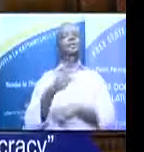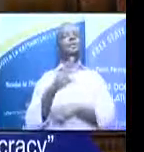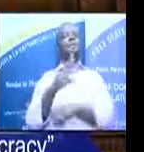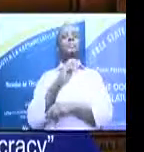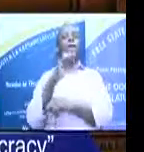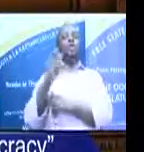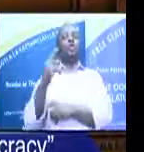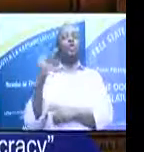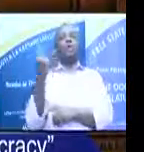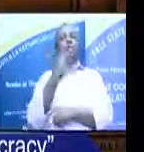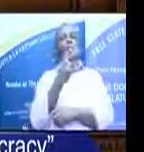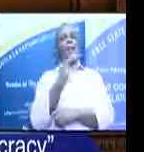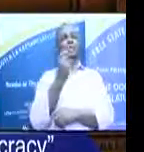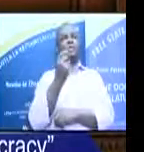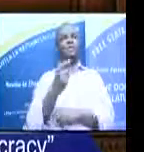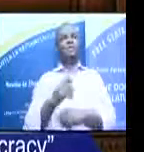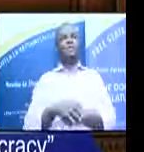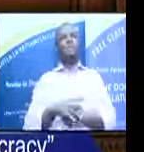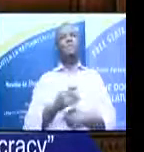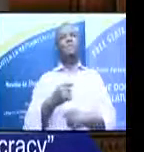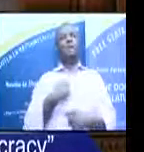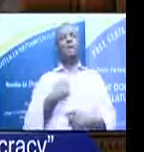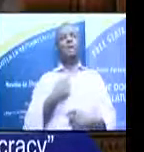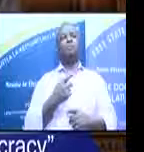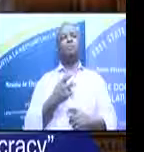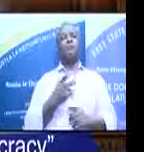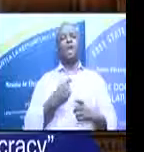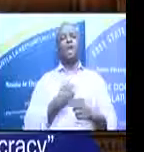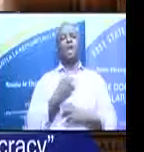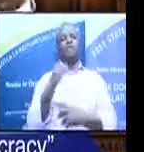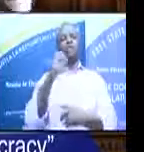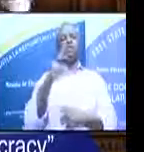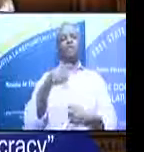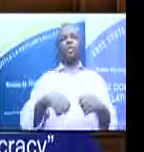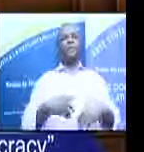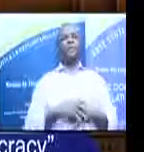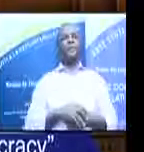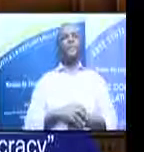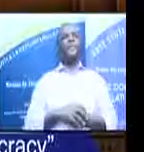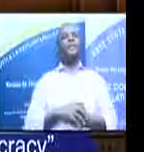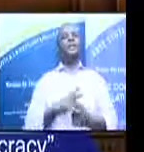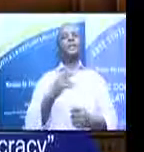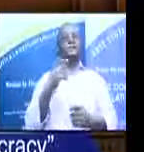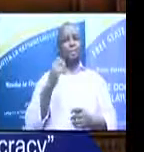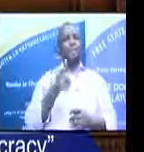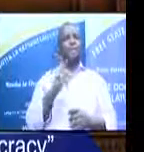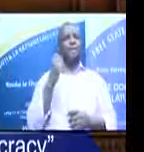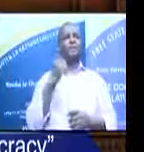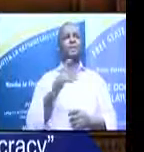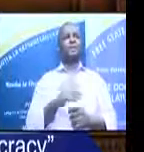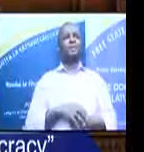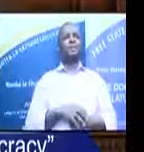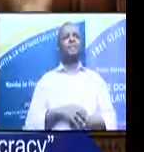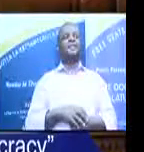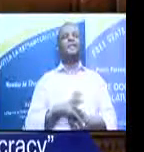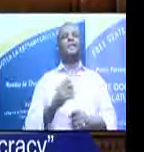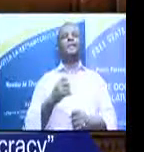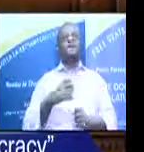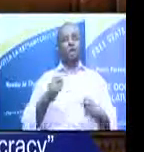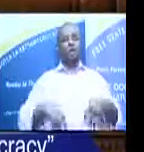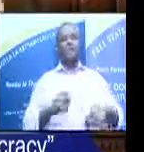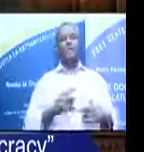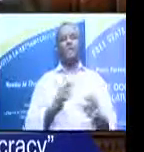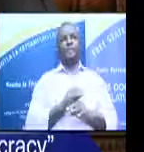you want to tell us, or I'm opposed to this corruption. No. So you've got to understand that properly. It's not